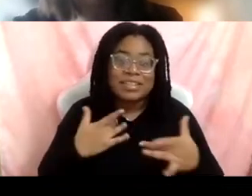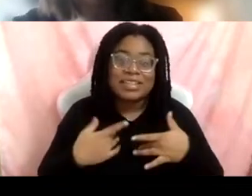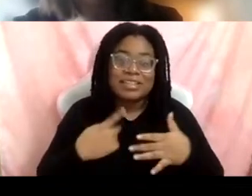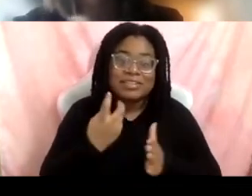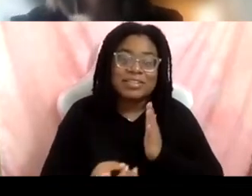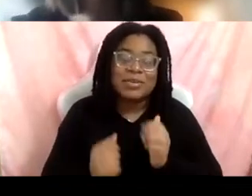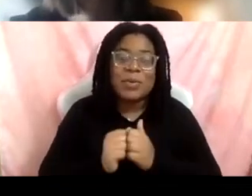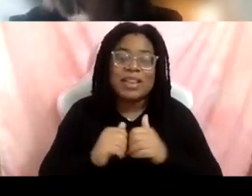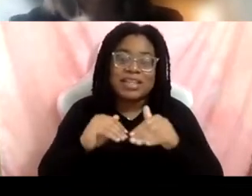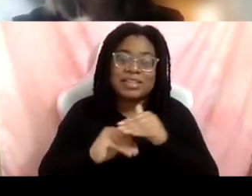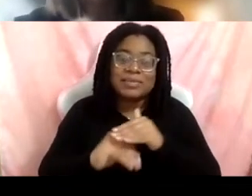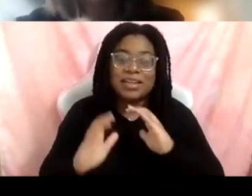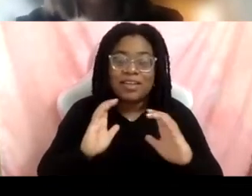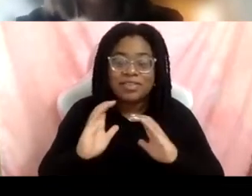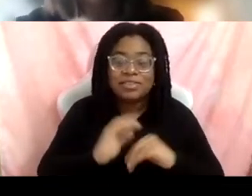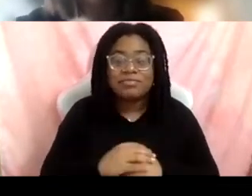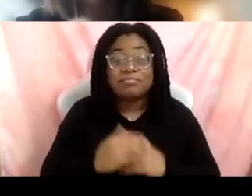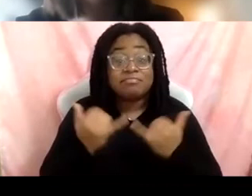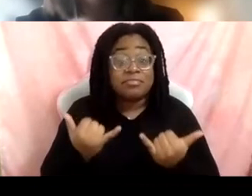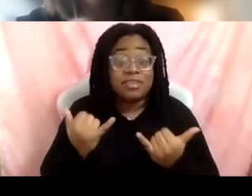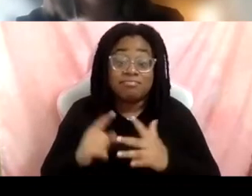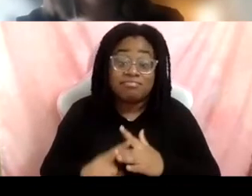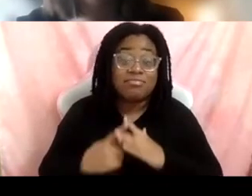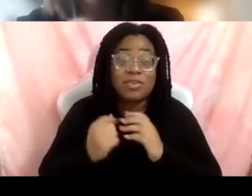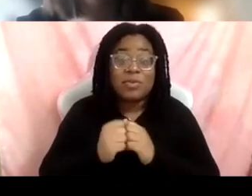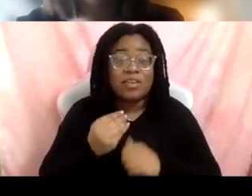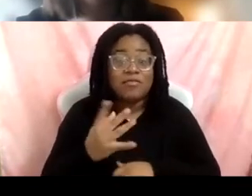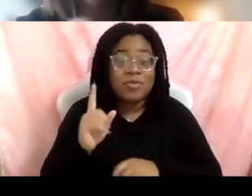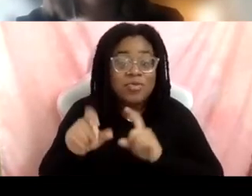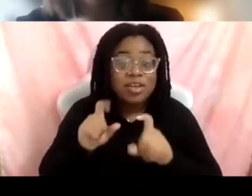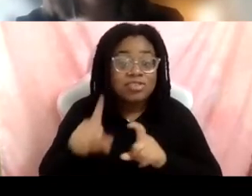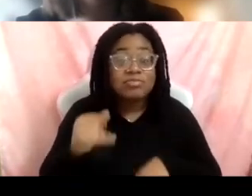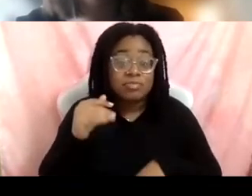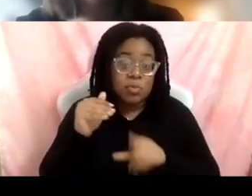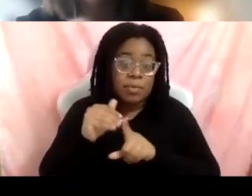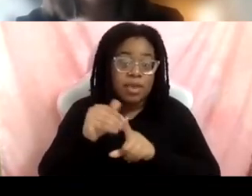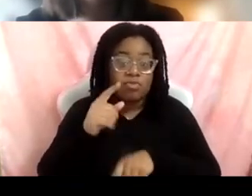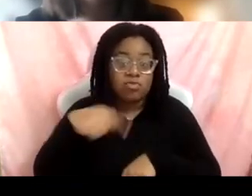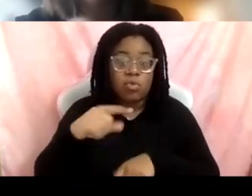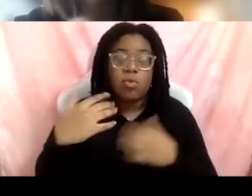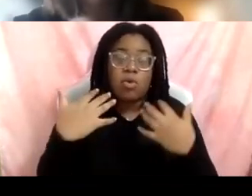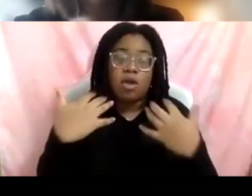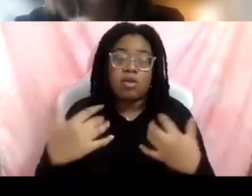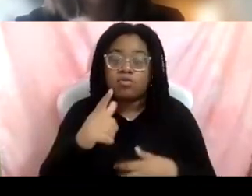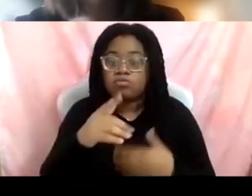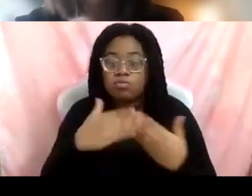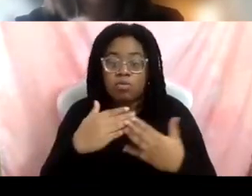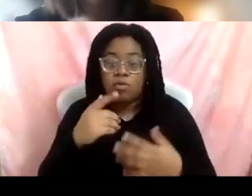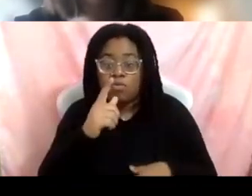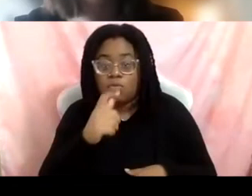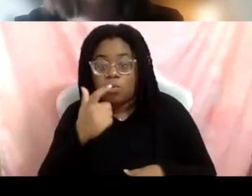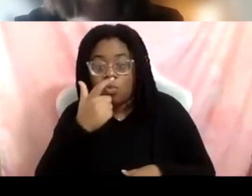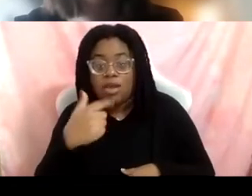accessibility conversation. So let's just kick things off with a few questions. And then as a reminder to our audience members or anyone watching us on